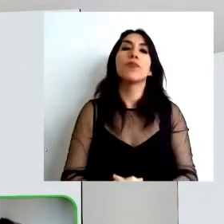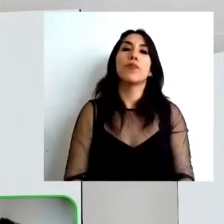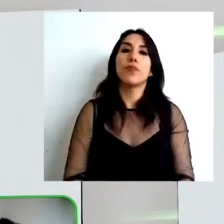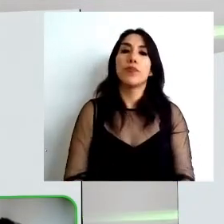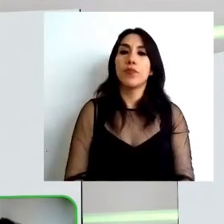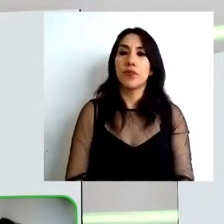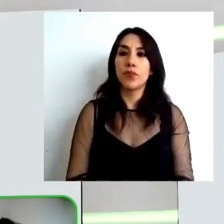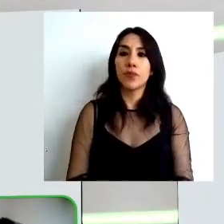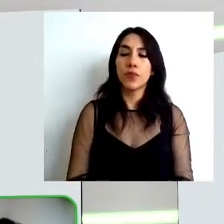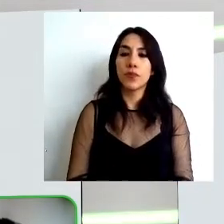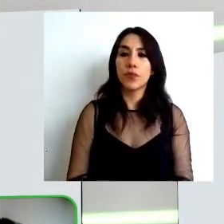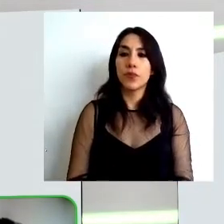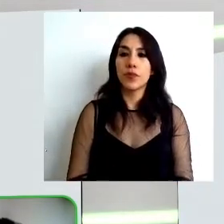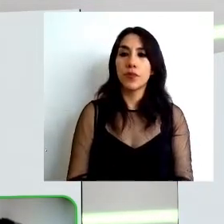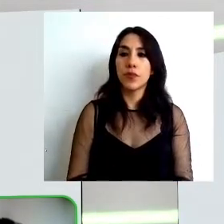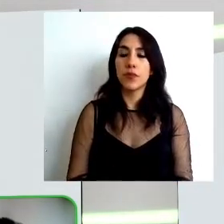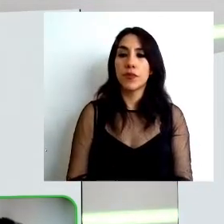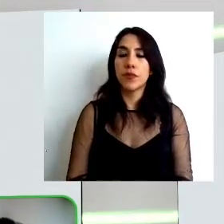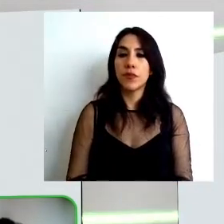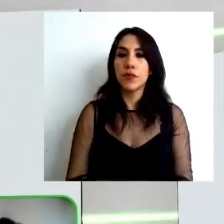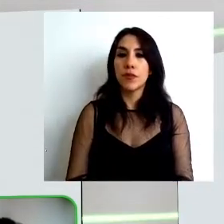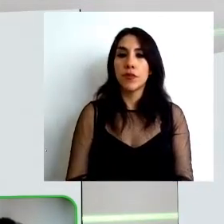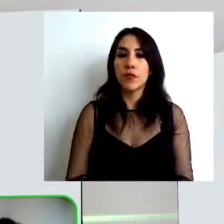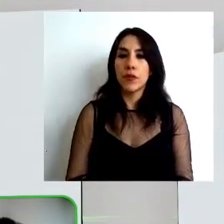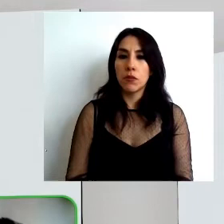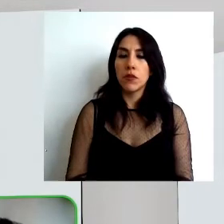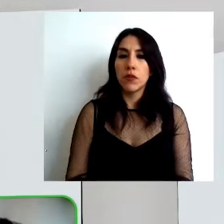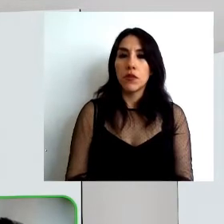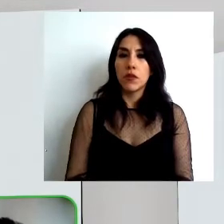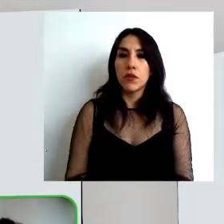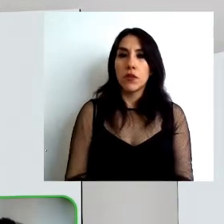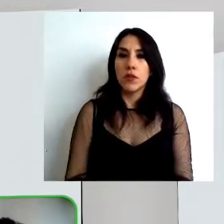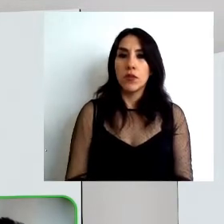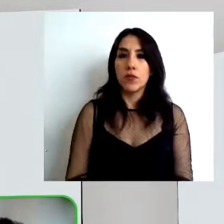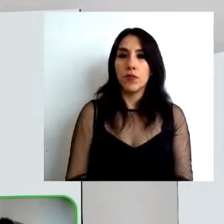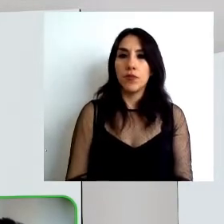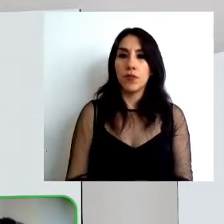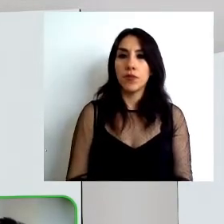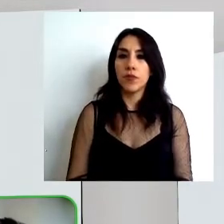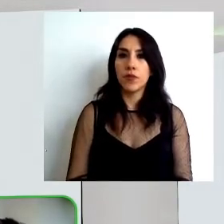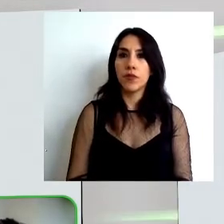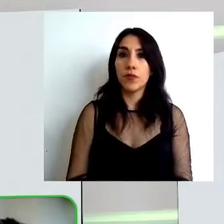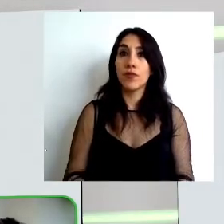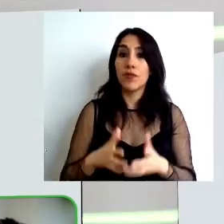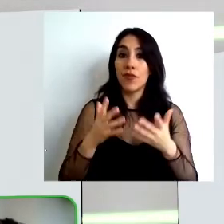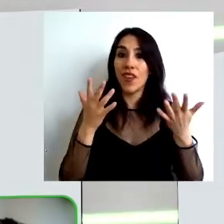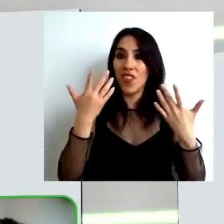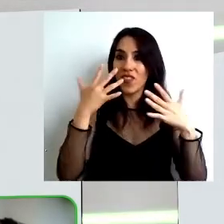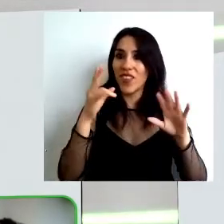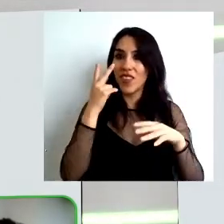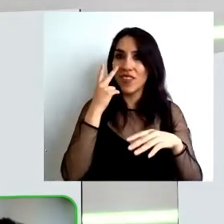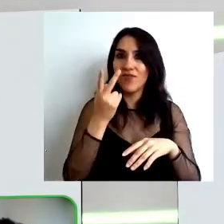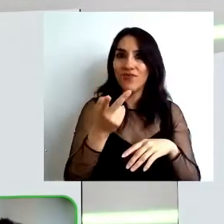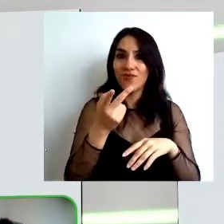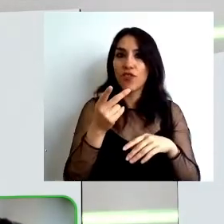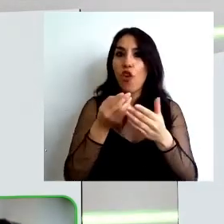So a bit of a mix between public institution, social enterprises, commercial